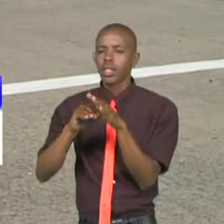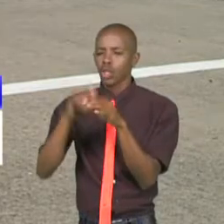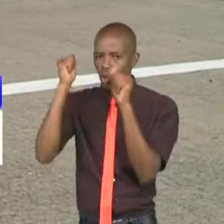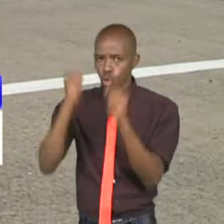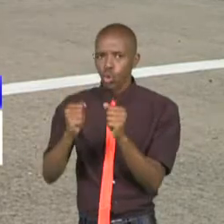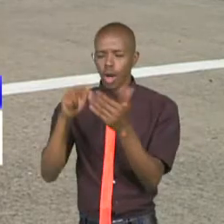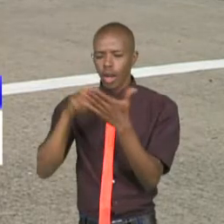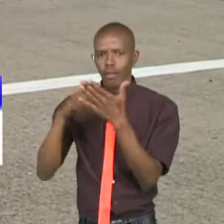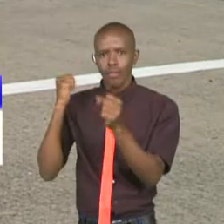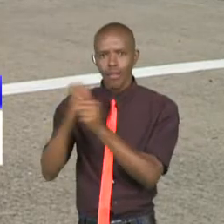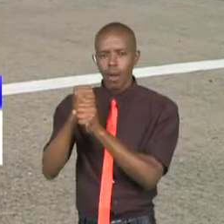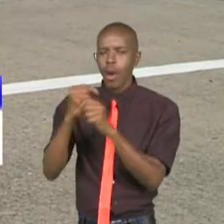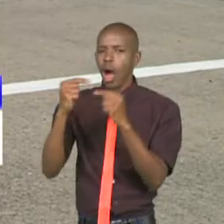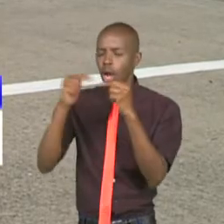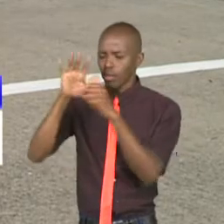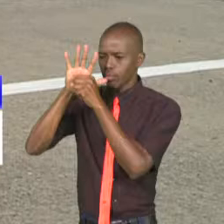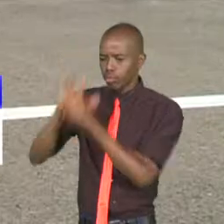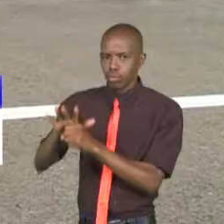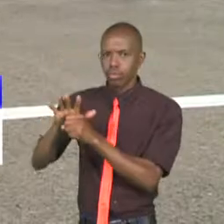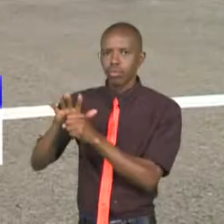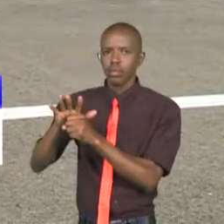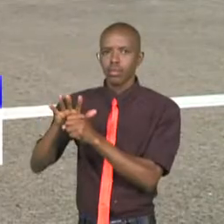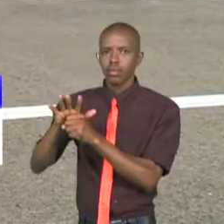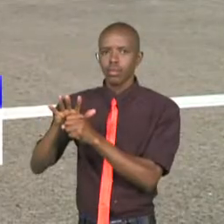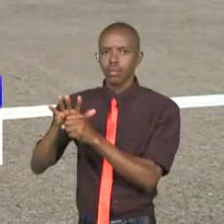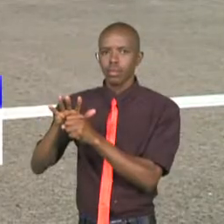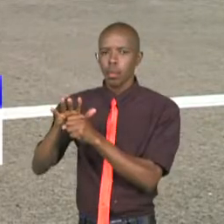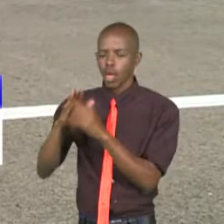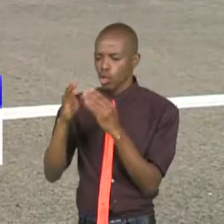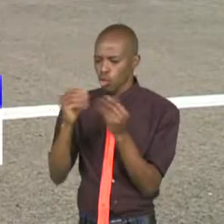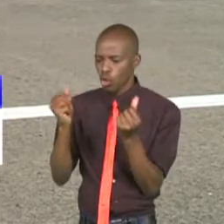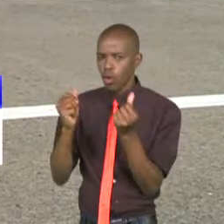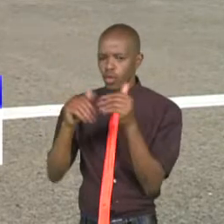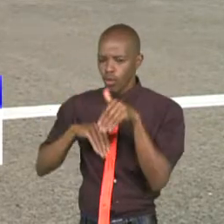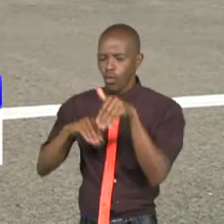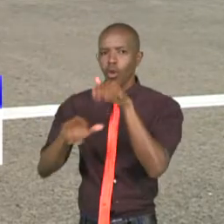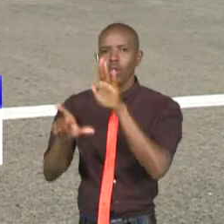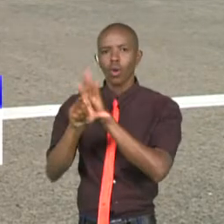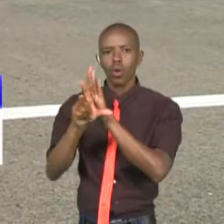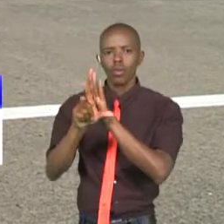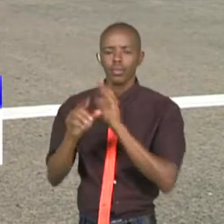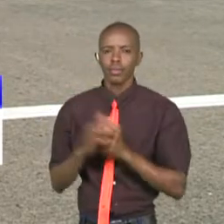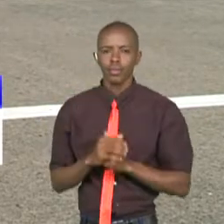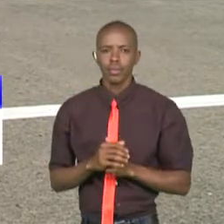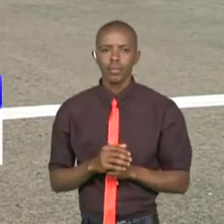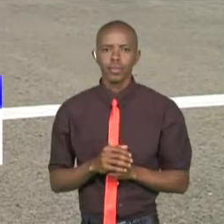event of harassment, and any form of harassment will be dealt with legally.